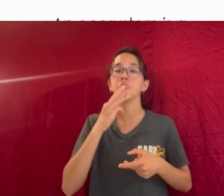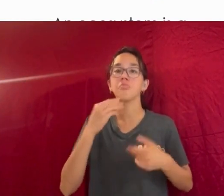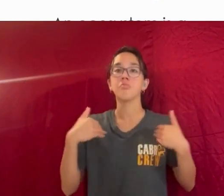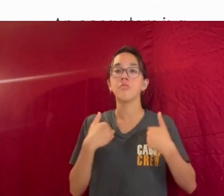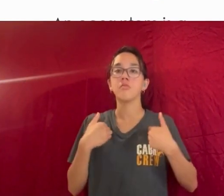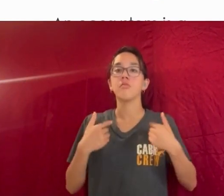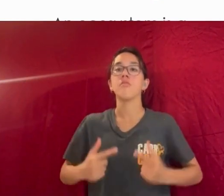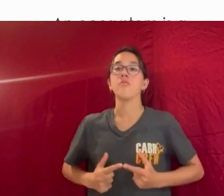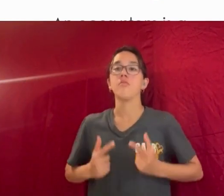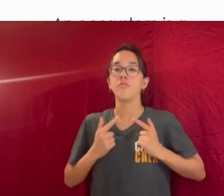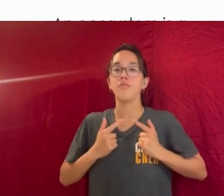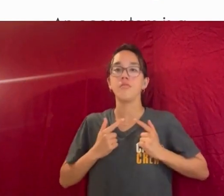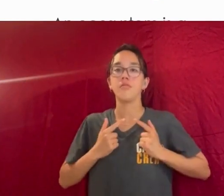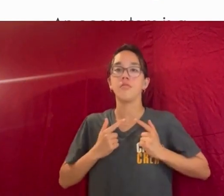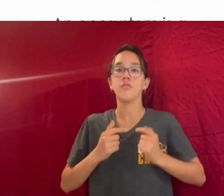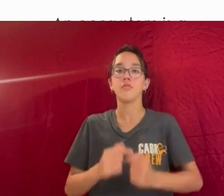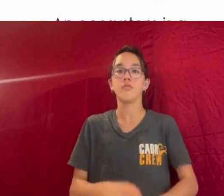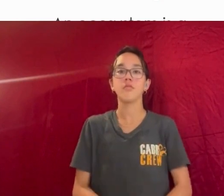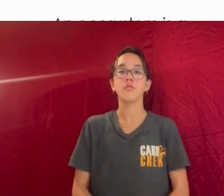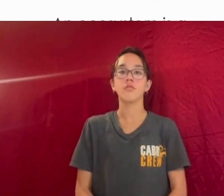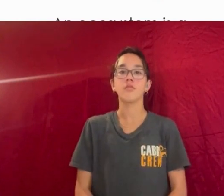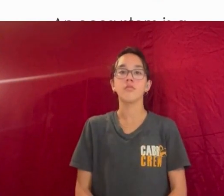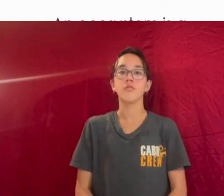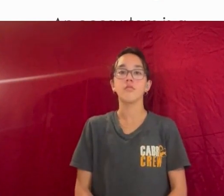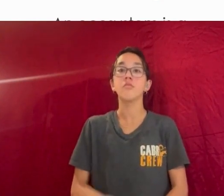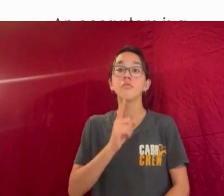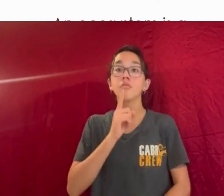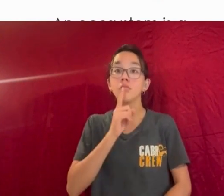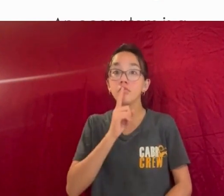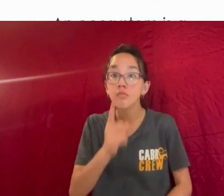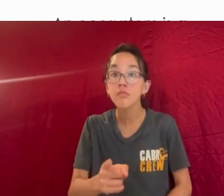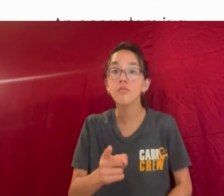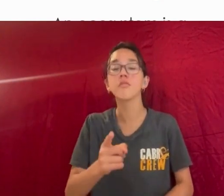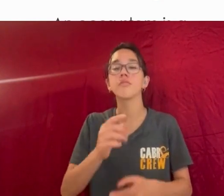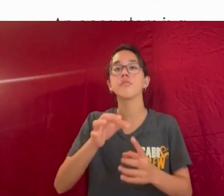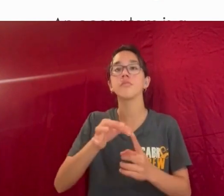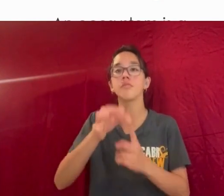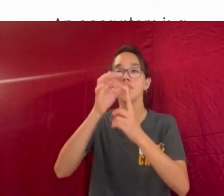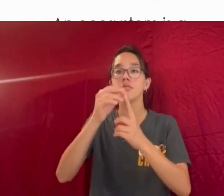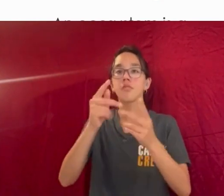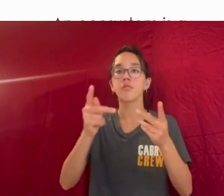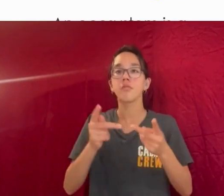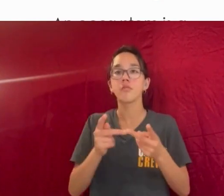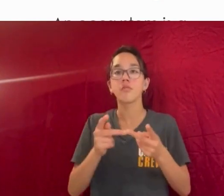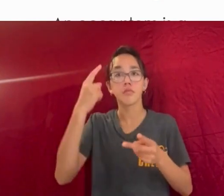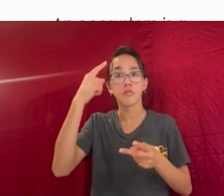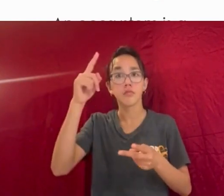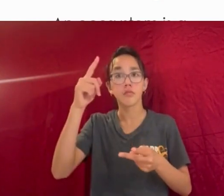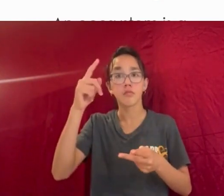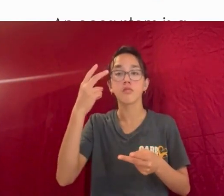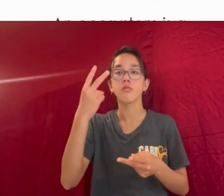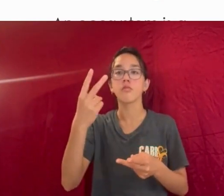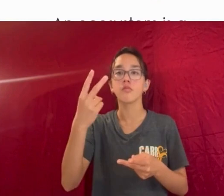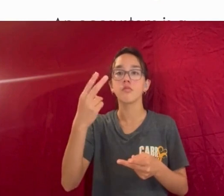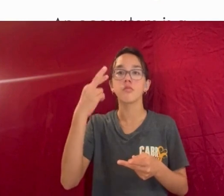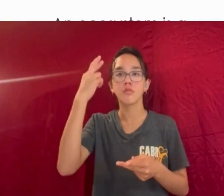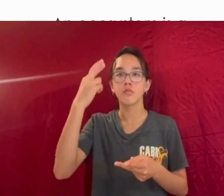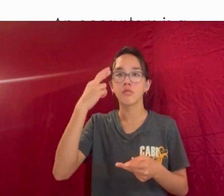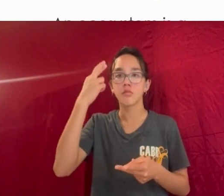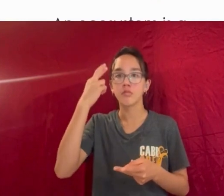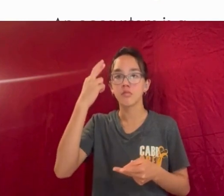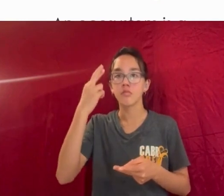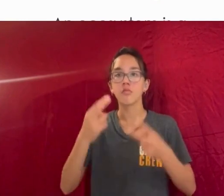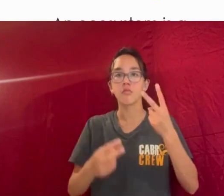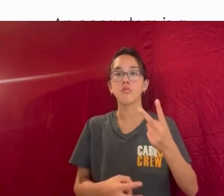marine organisms and sea creatures live. And it's actually a really special place for